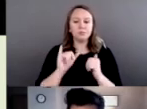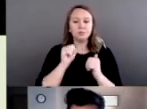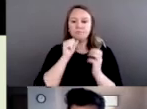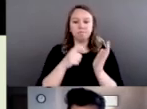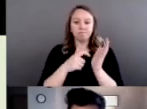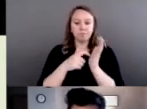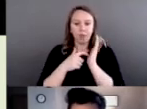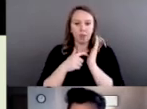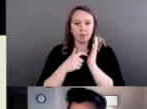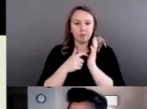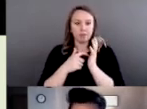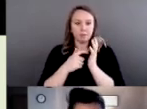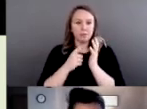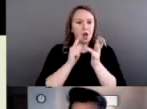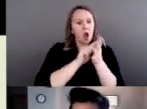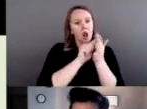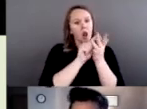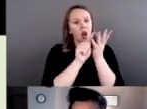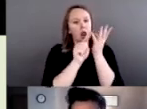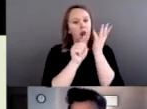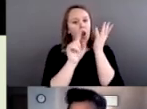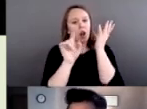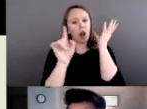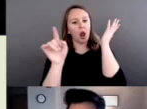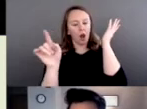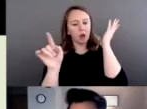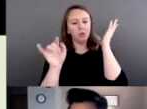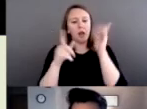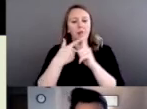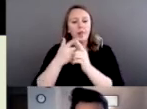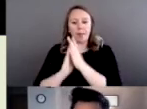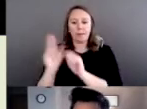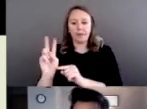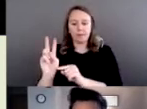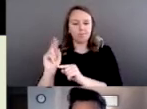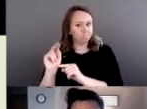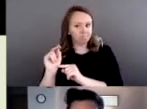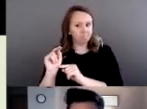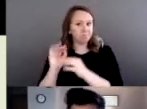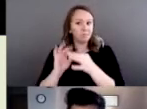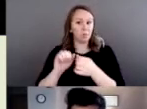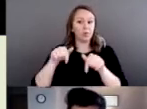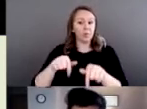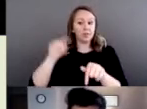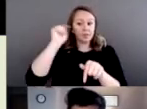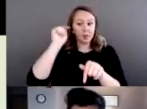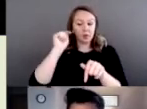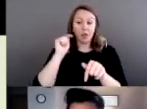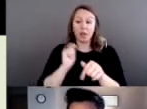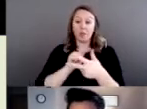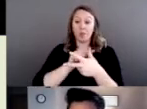a victim. You know, according to this theory, these three elements come together, boom, you have a